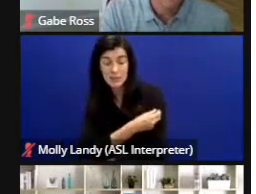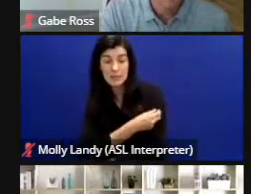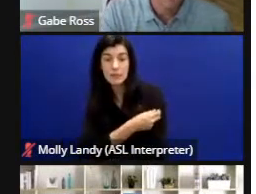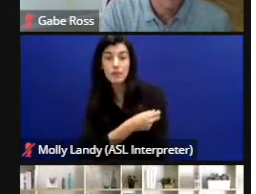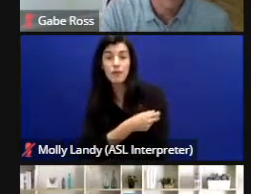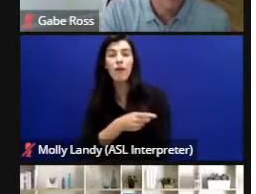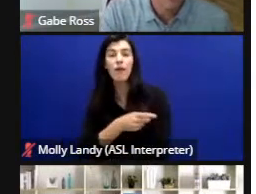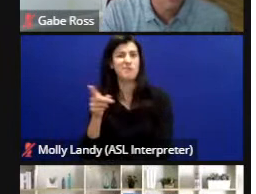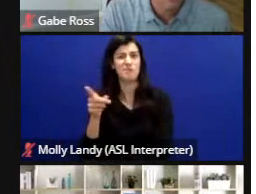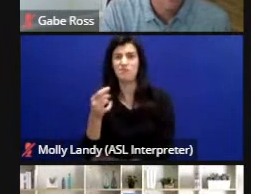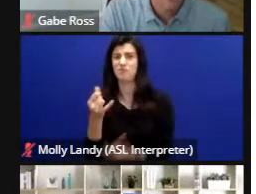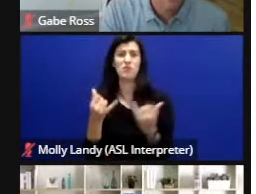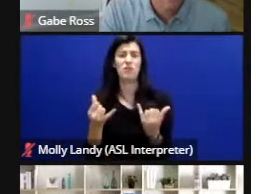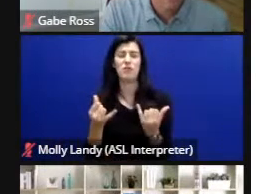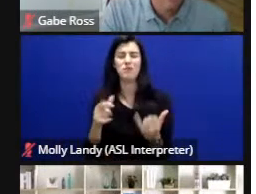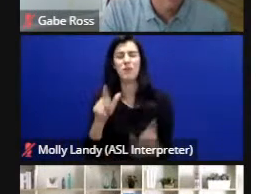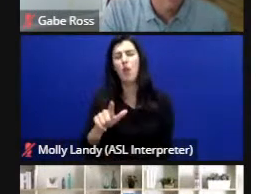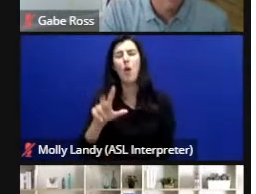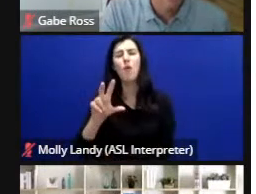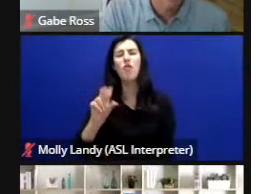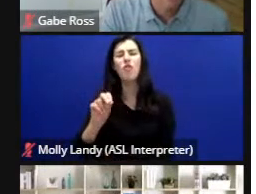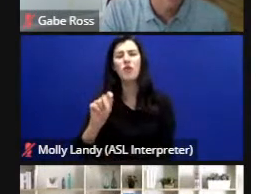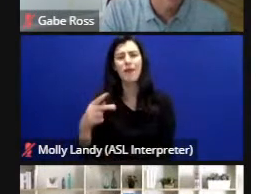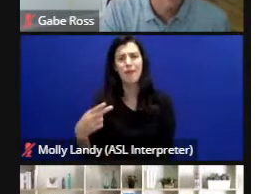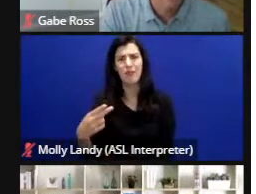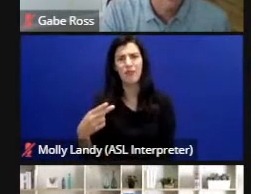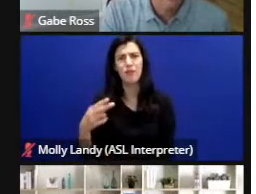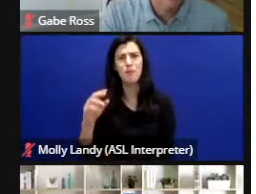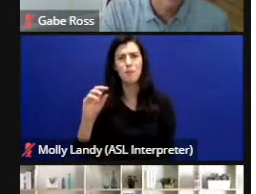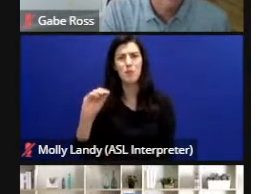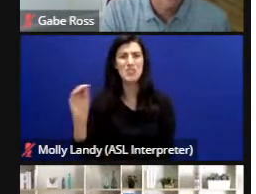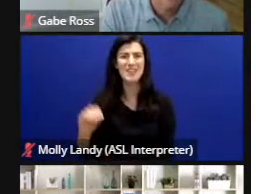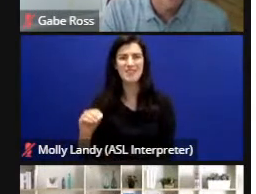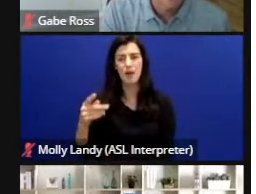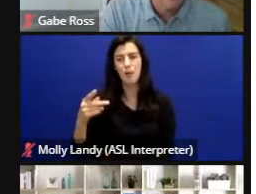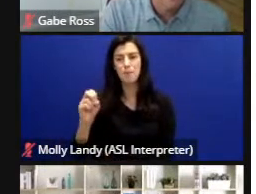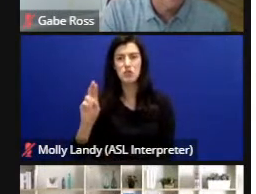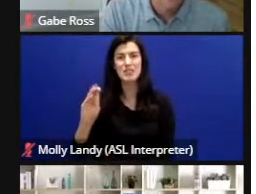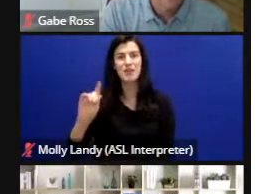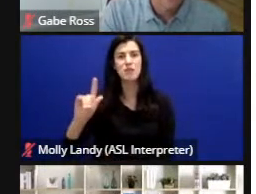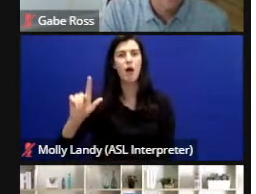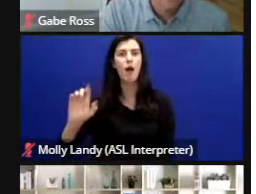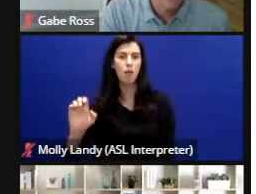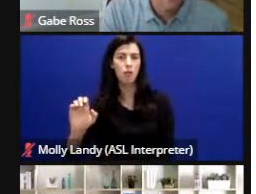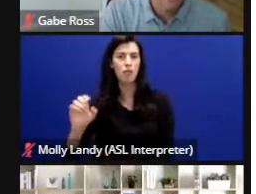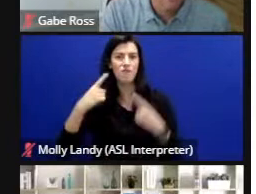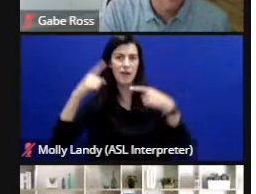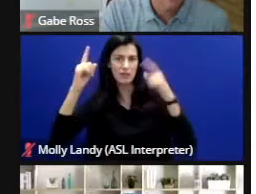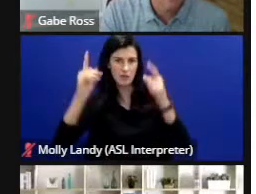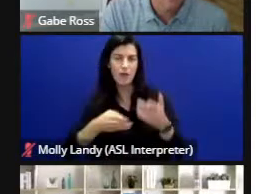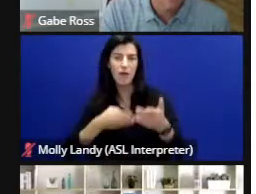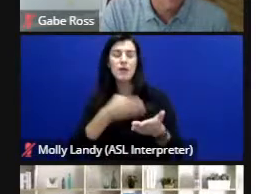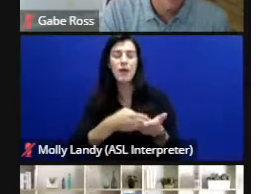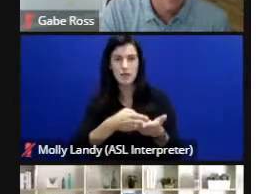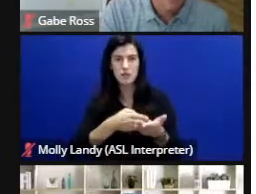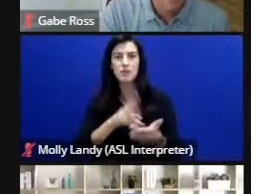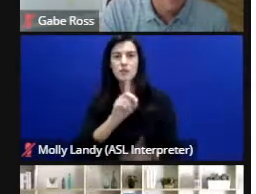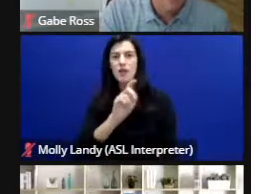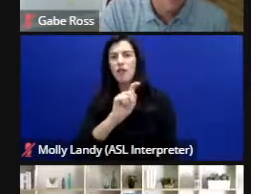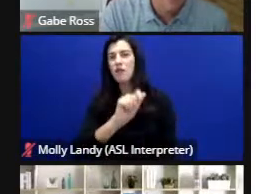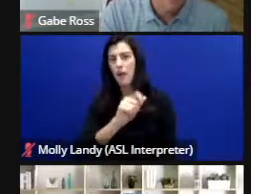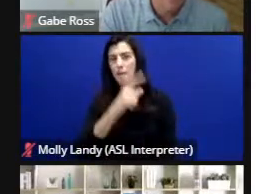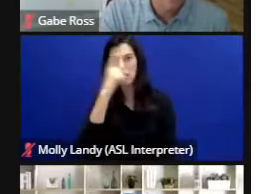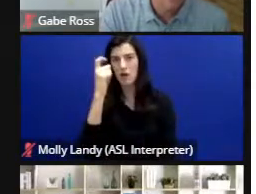30 percentile effective against the Delta variants because of that spike protein.